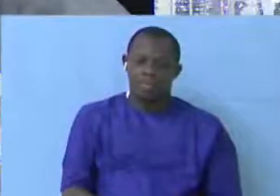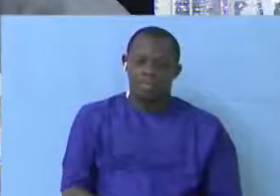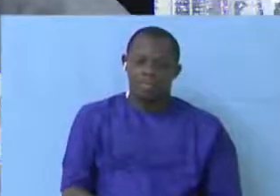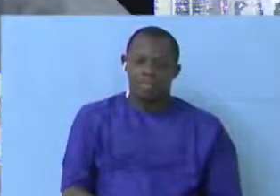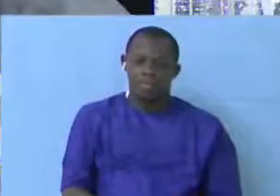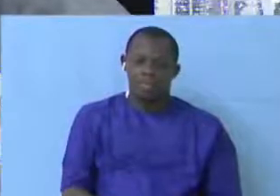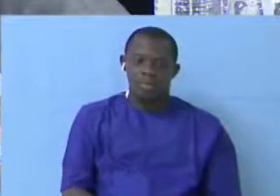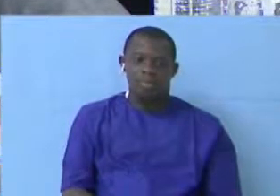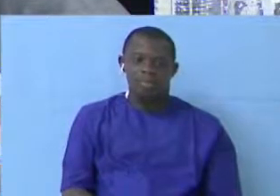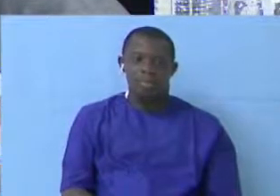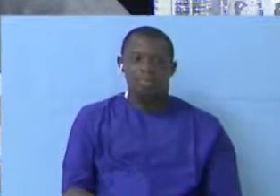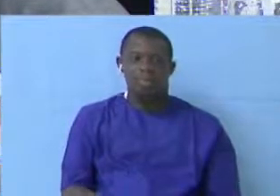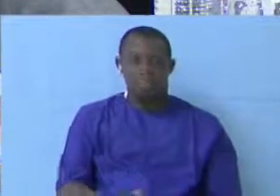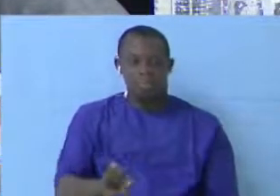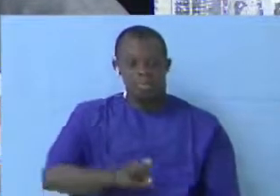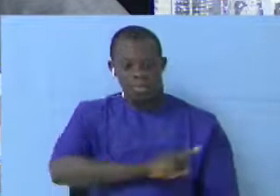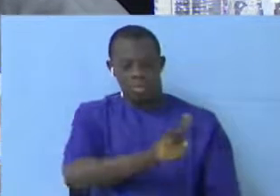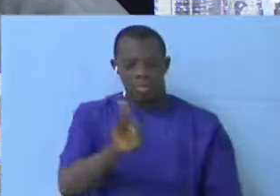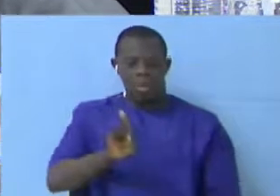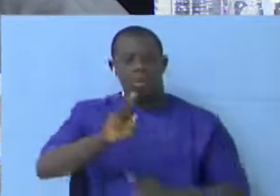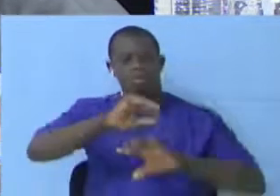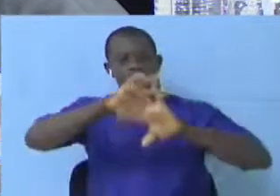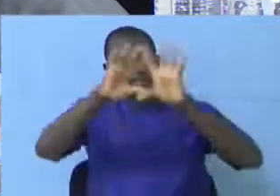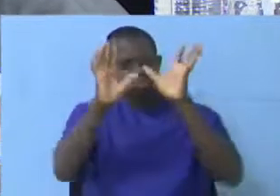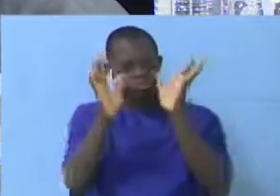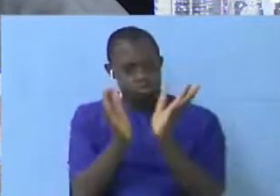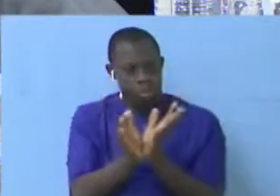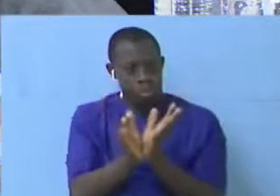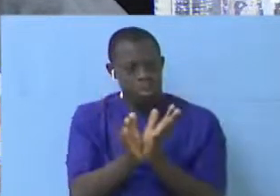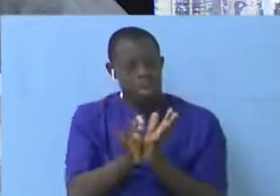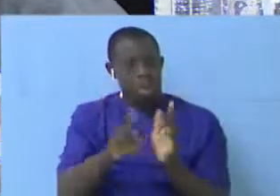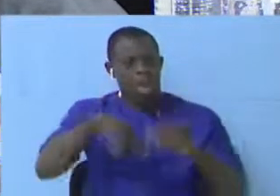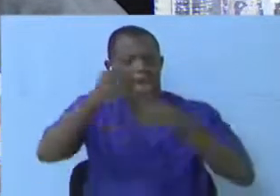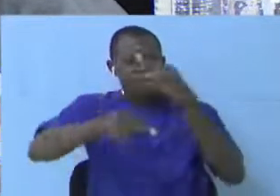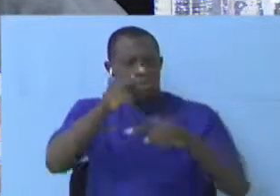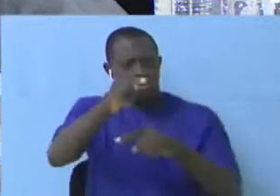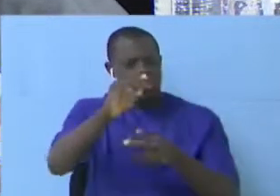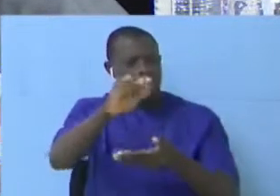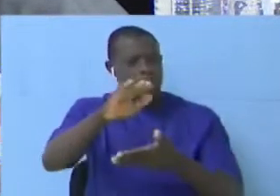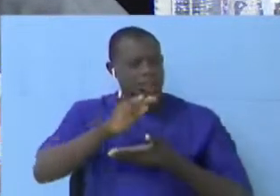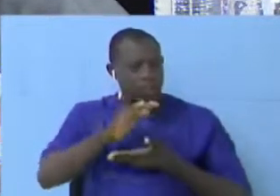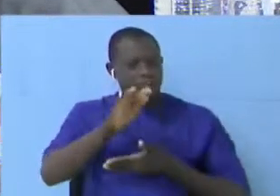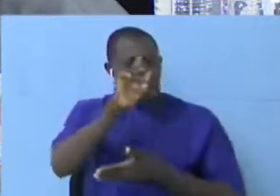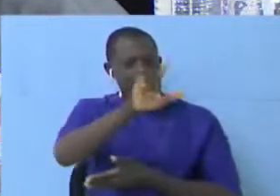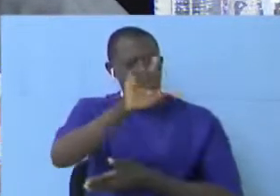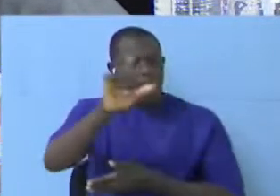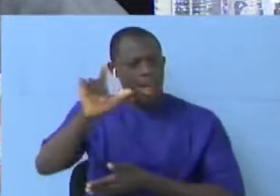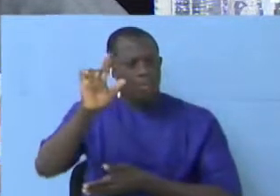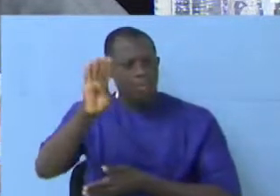they all came after you obtained an LLB at the University of Columbia Law School? This